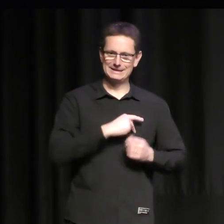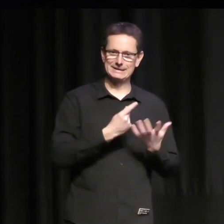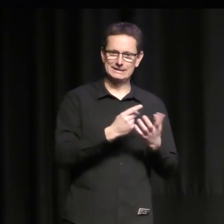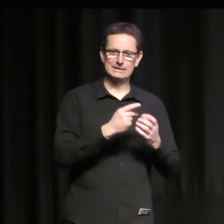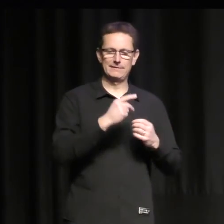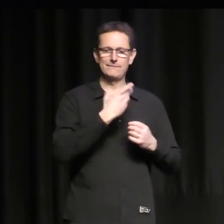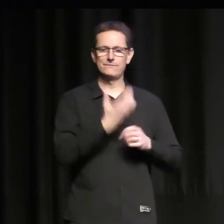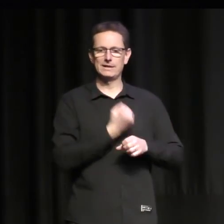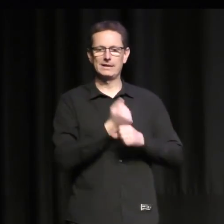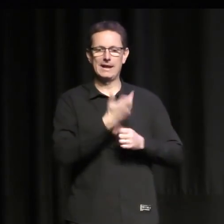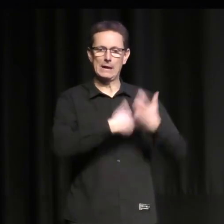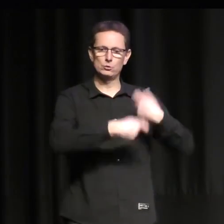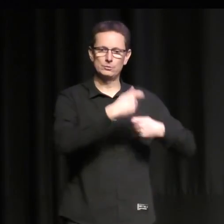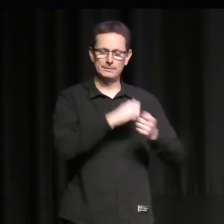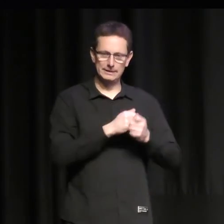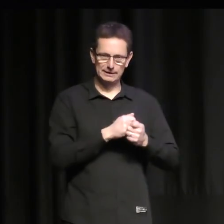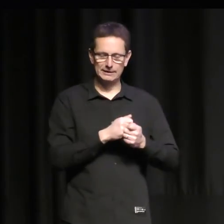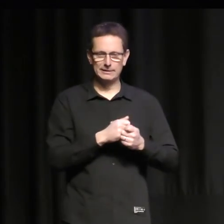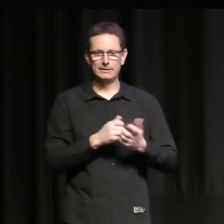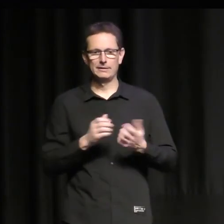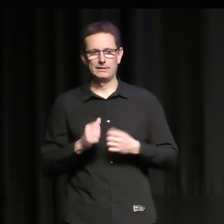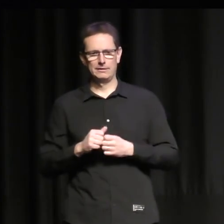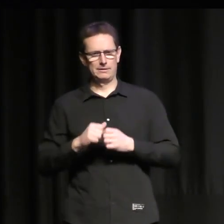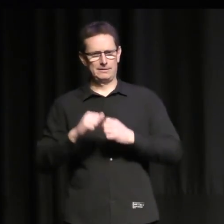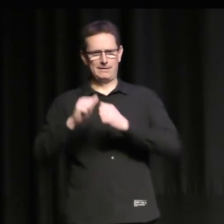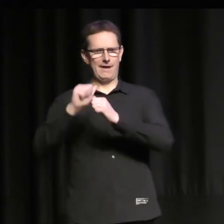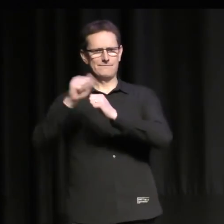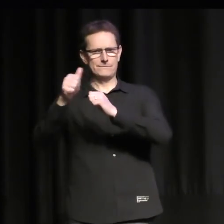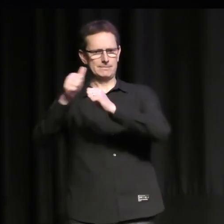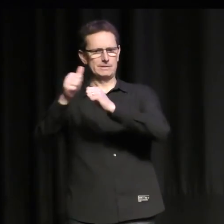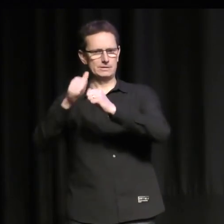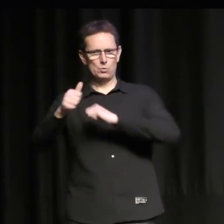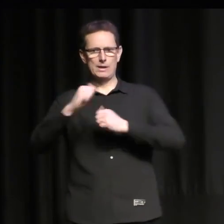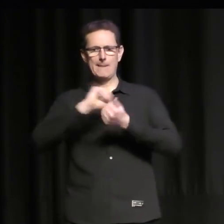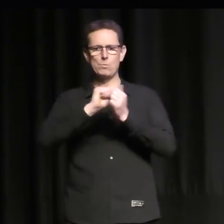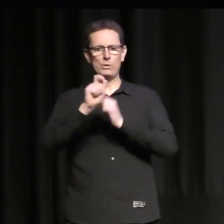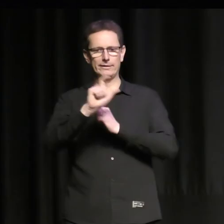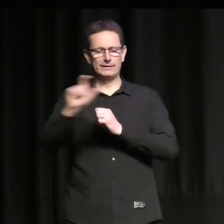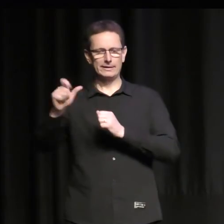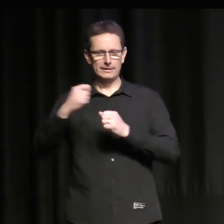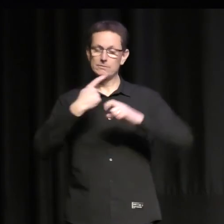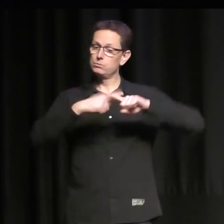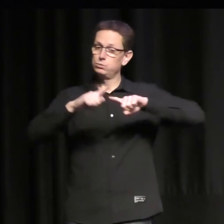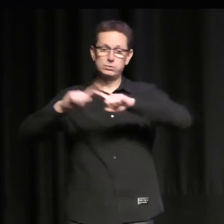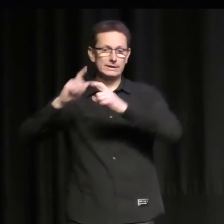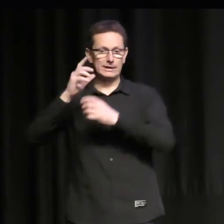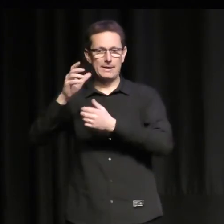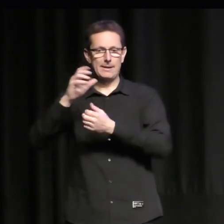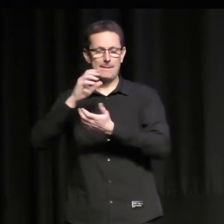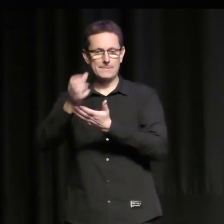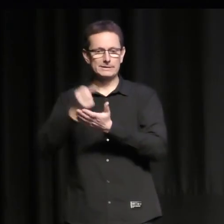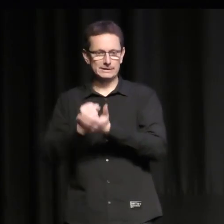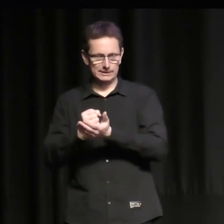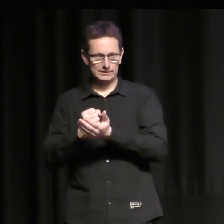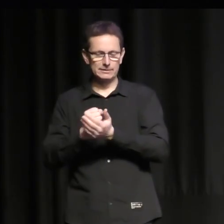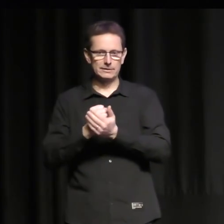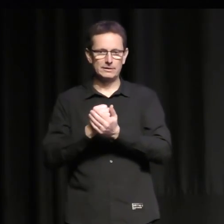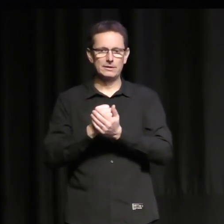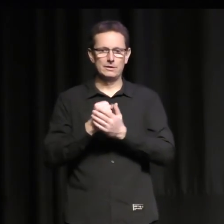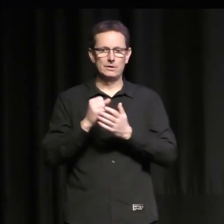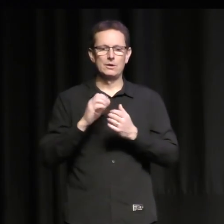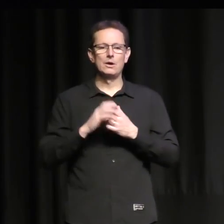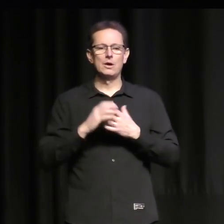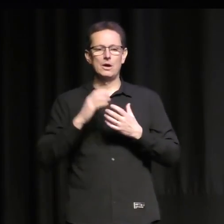Peace Prize winners, prominent politicians in various parties have suddenly come out in